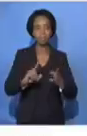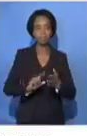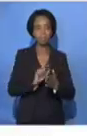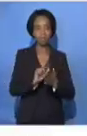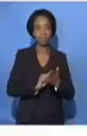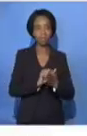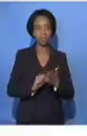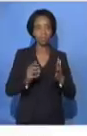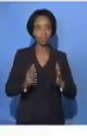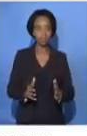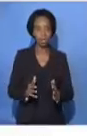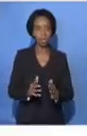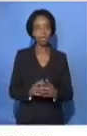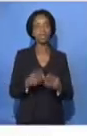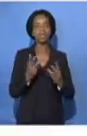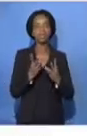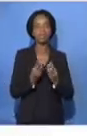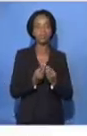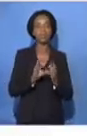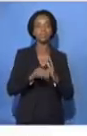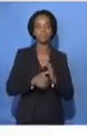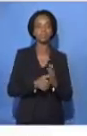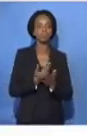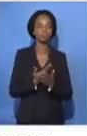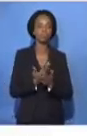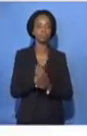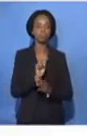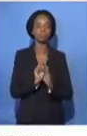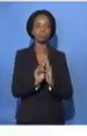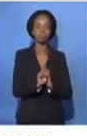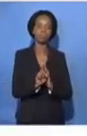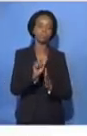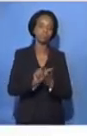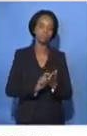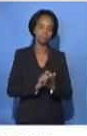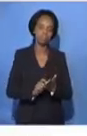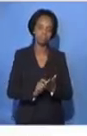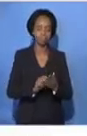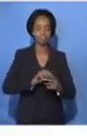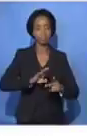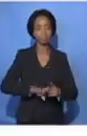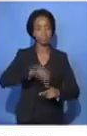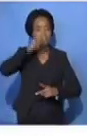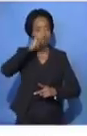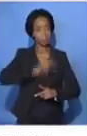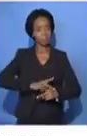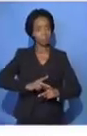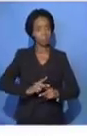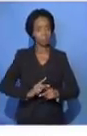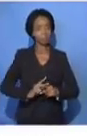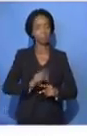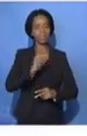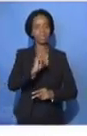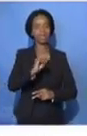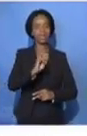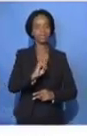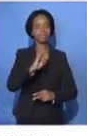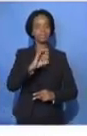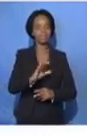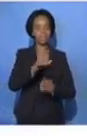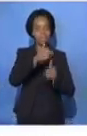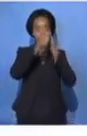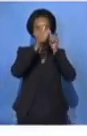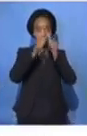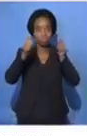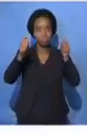PWDs. Two, professionalism of the IEC commissioners and senior officials in the handling of